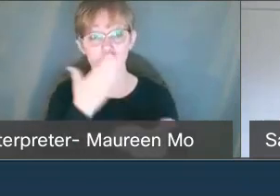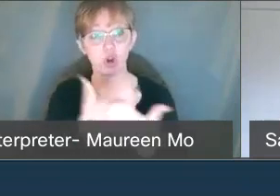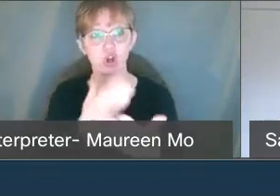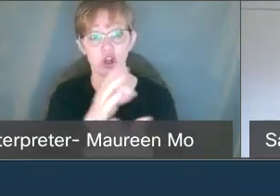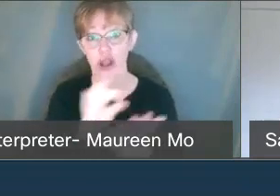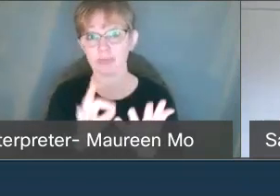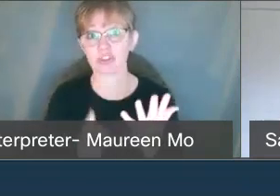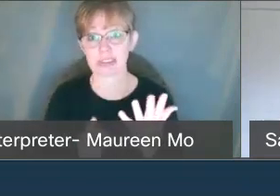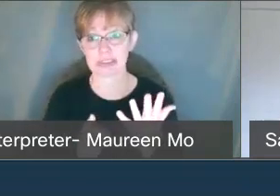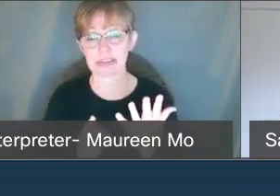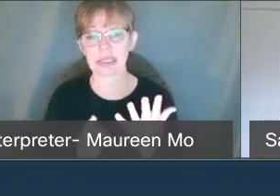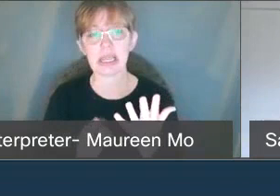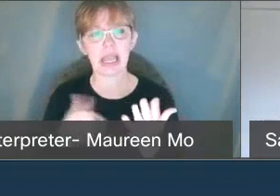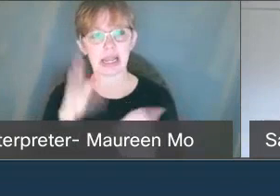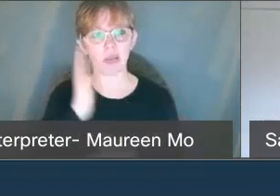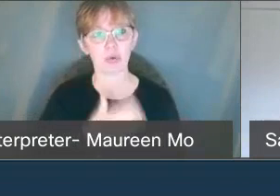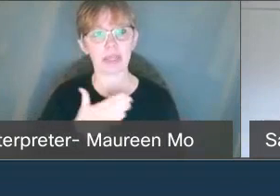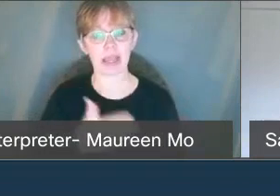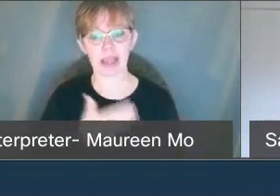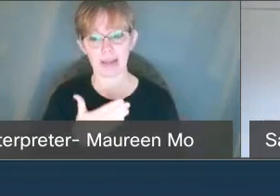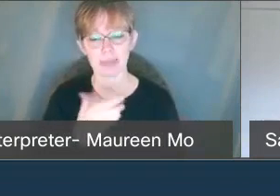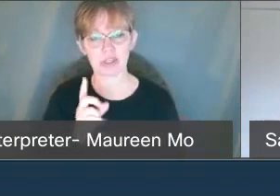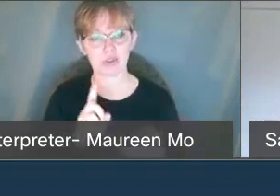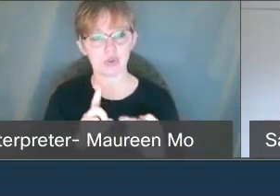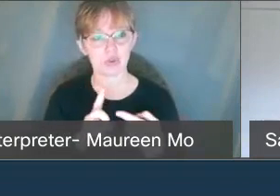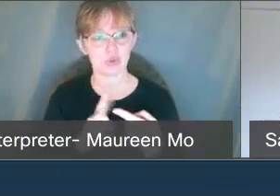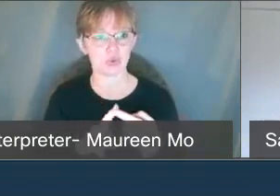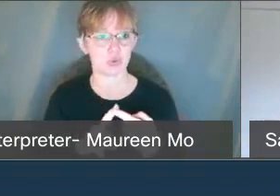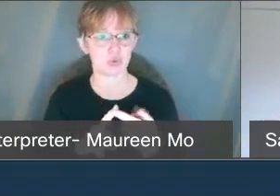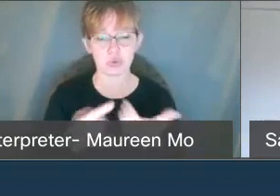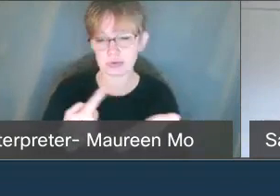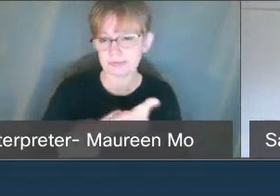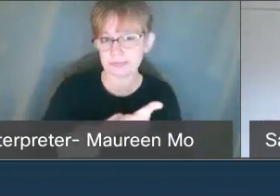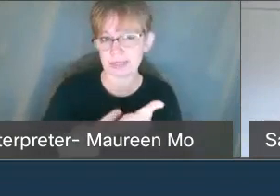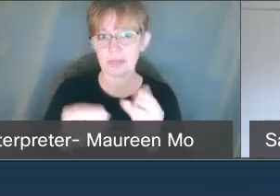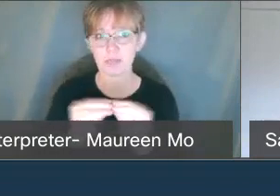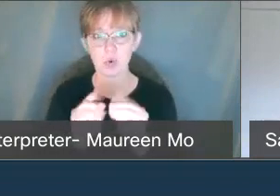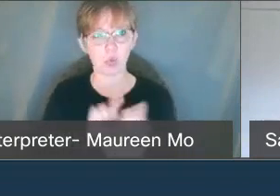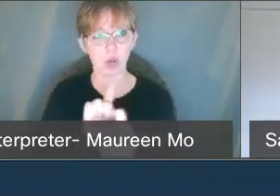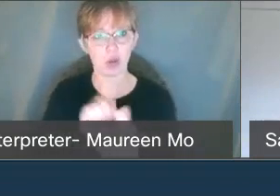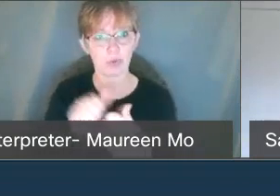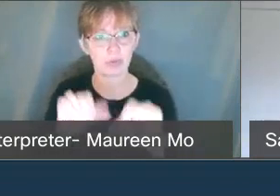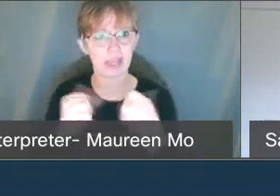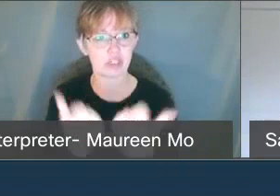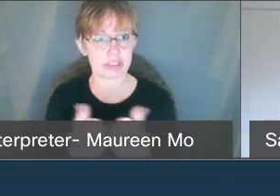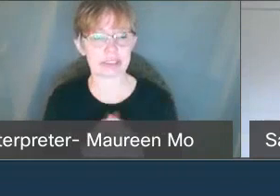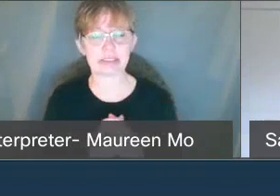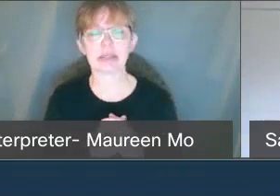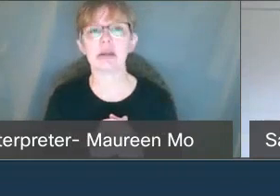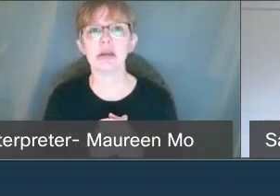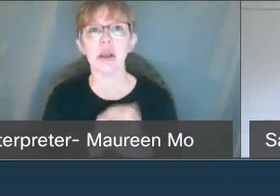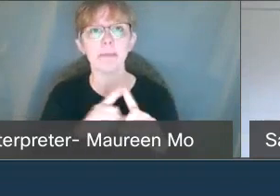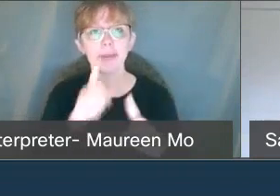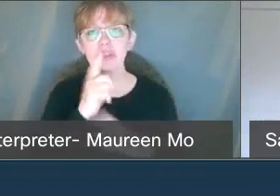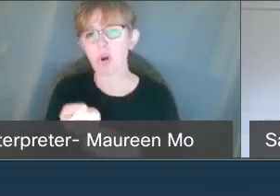options, and I would be happy to sort of talk more one-on-one with agencies, but there is, a